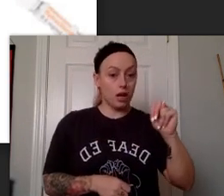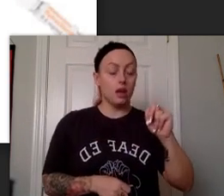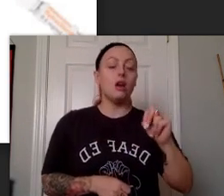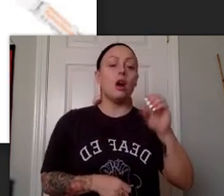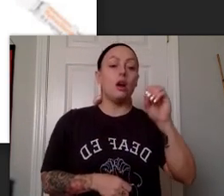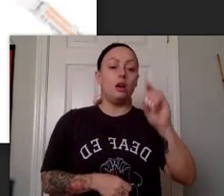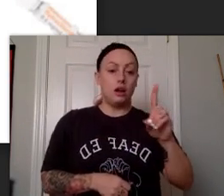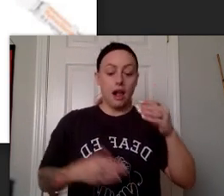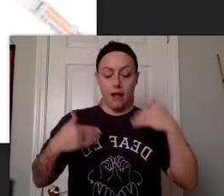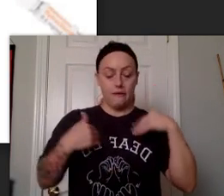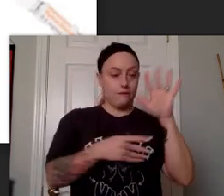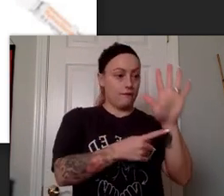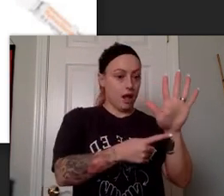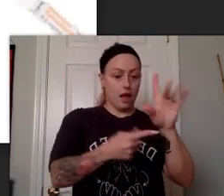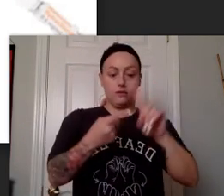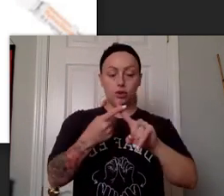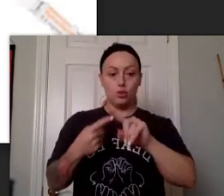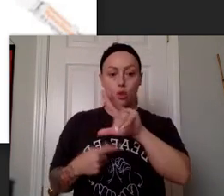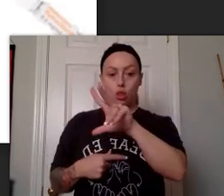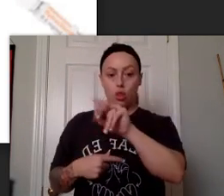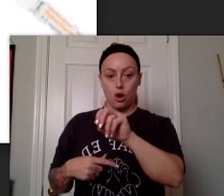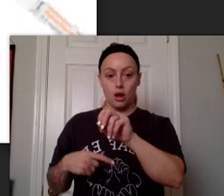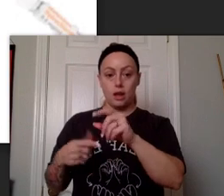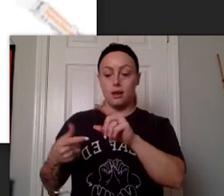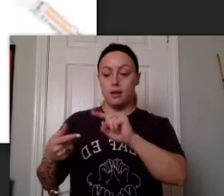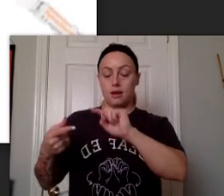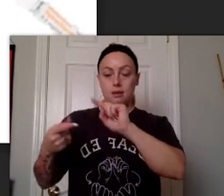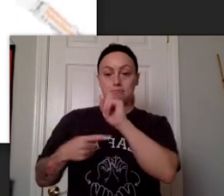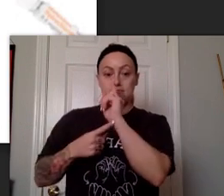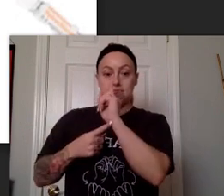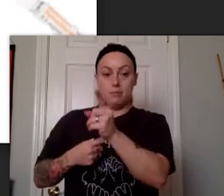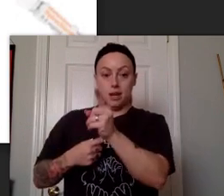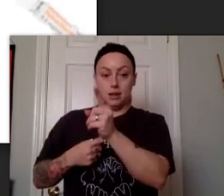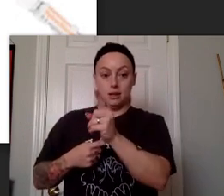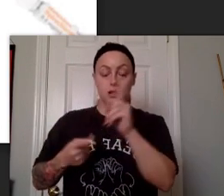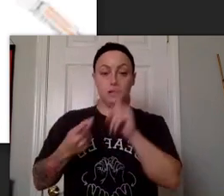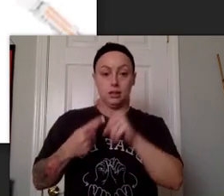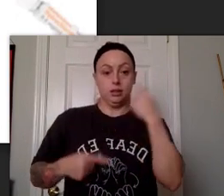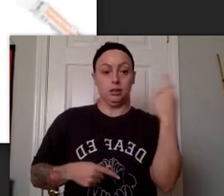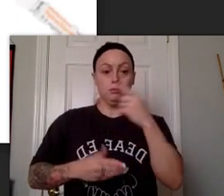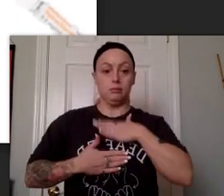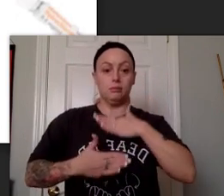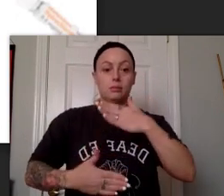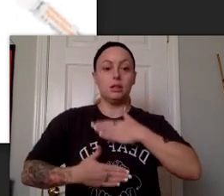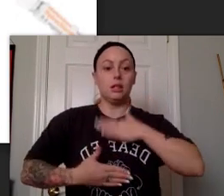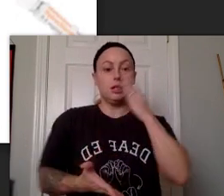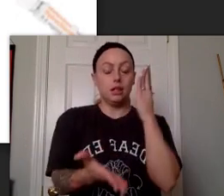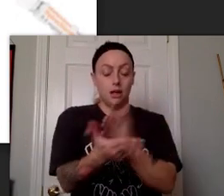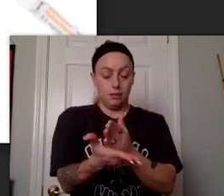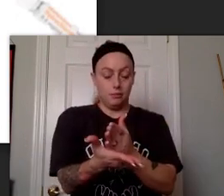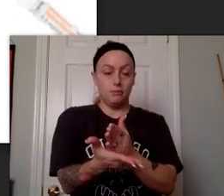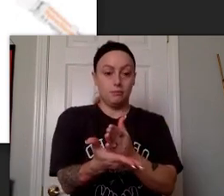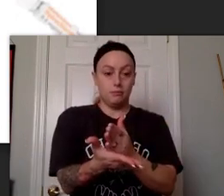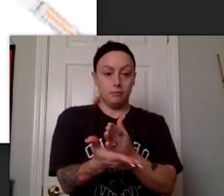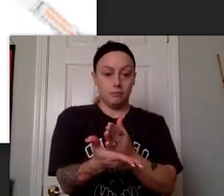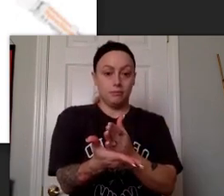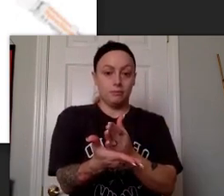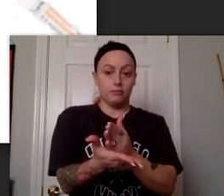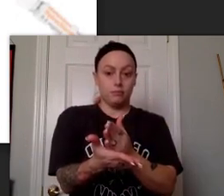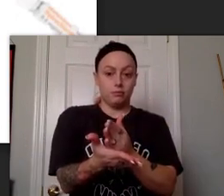30 minutes until respiratory depression happens, meaning someone's breathing stops. And from there you have, and this is totally